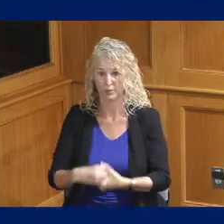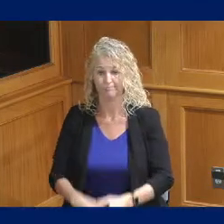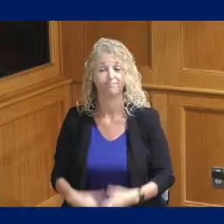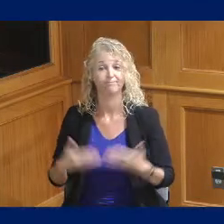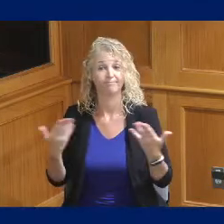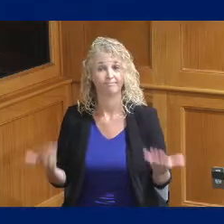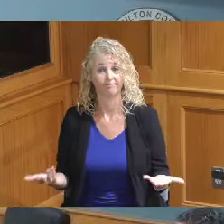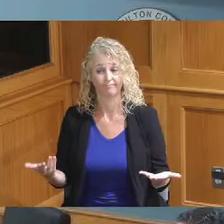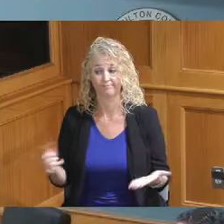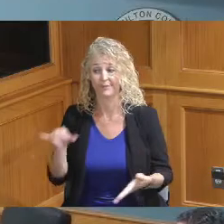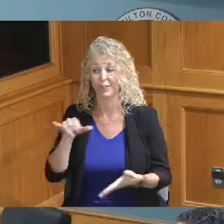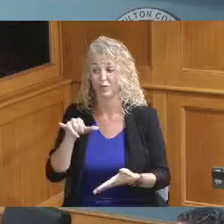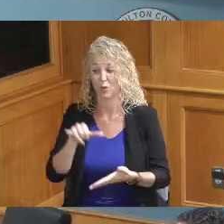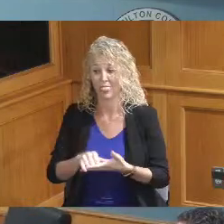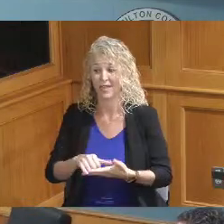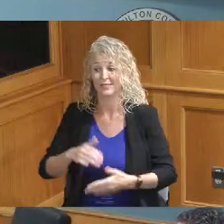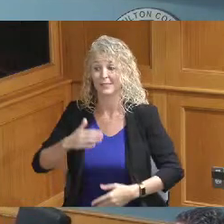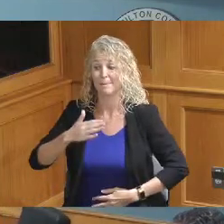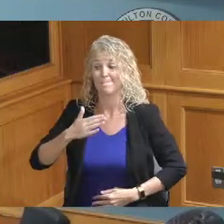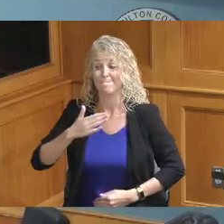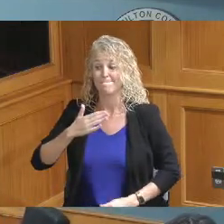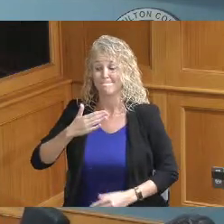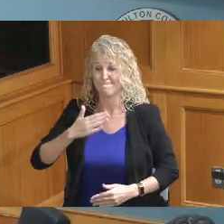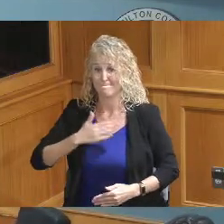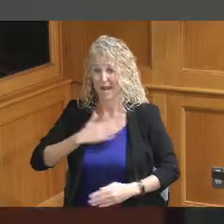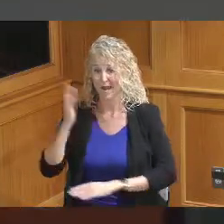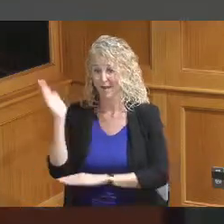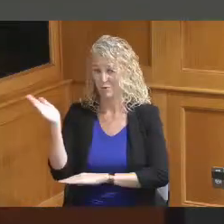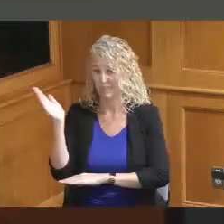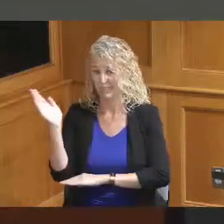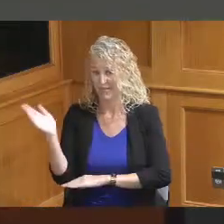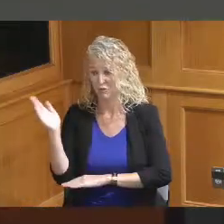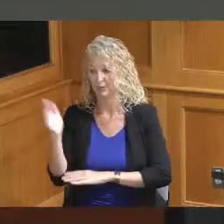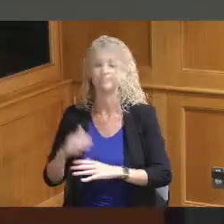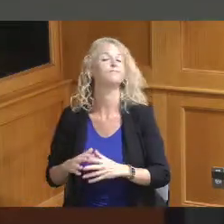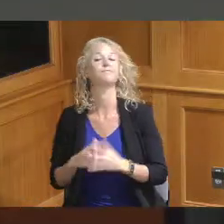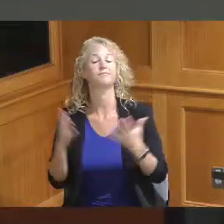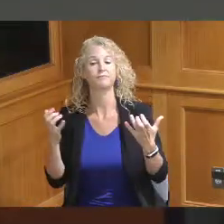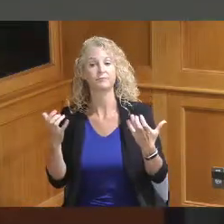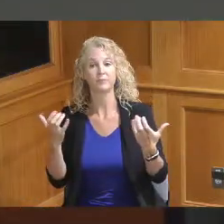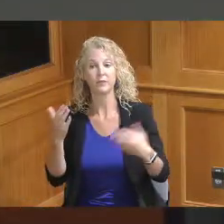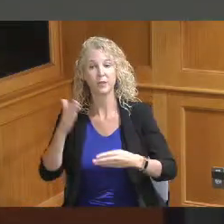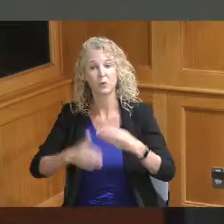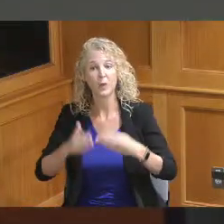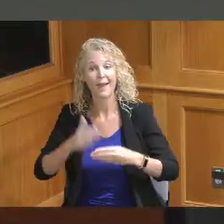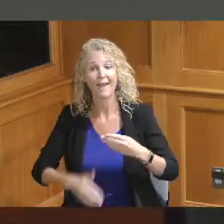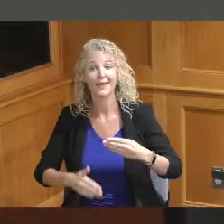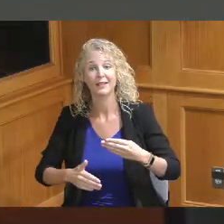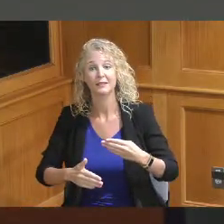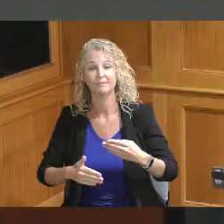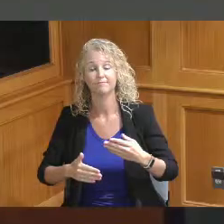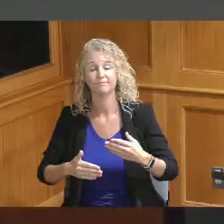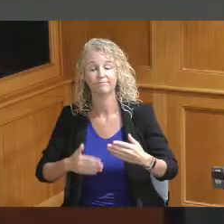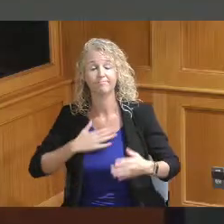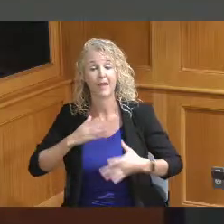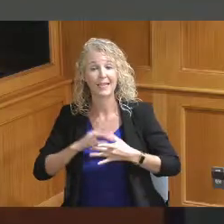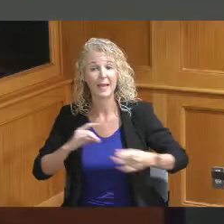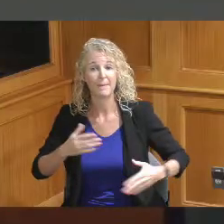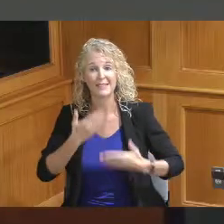Commissioners, that concludes my formal presentation. I would just close by saying I want to thank the board for